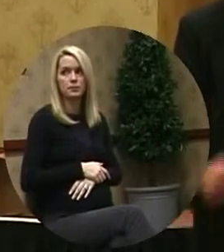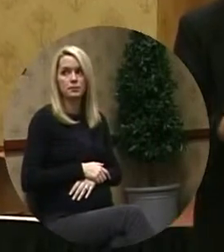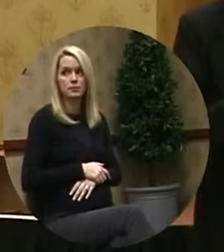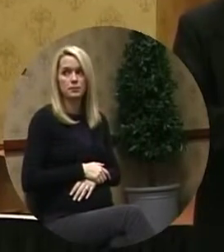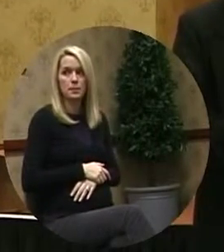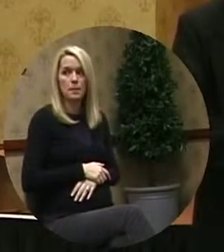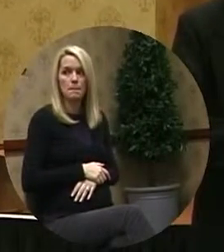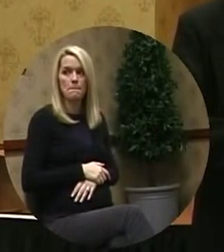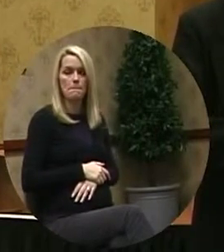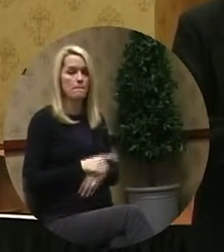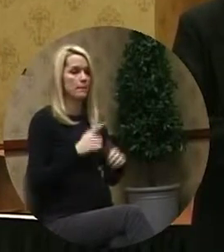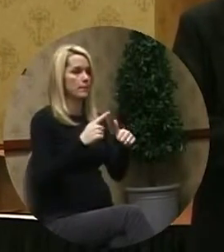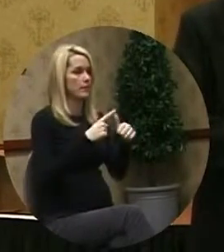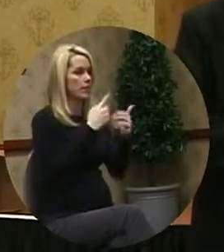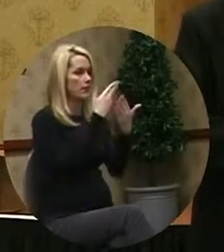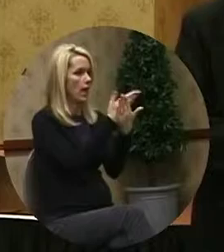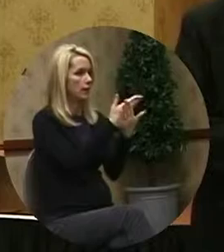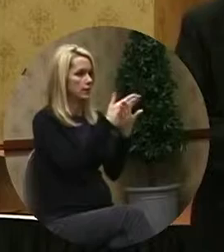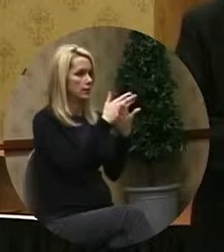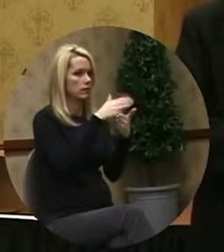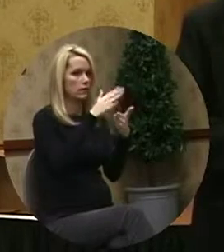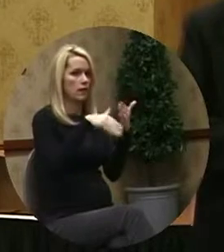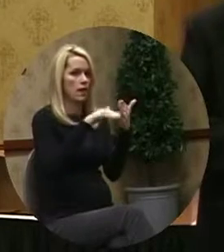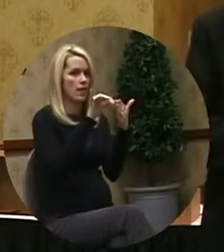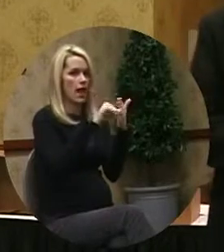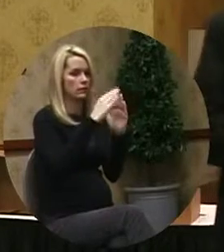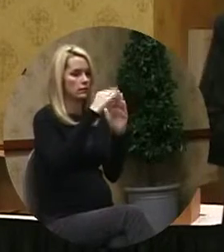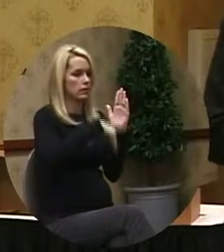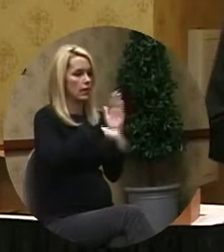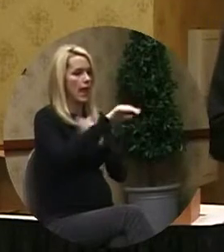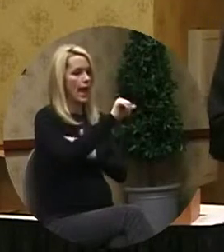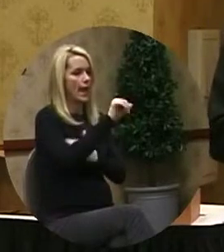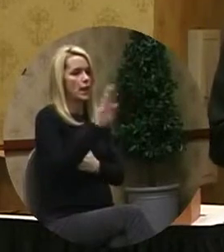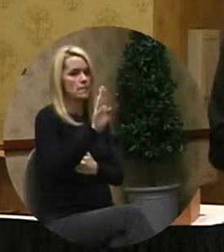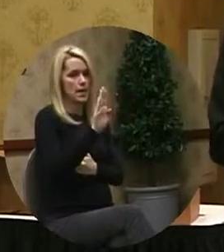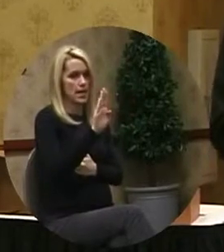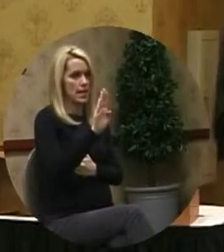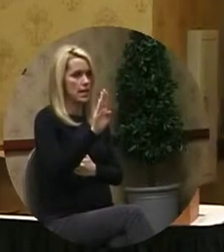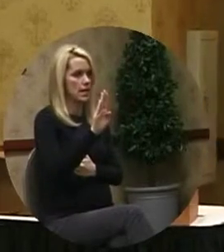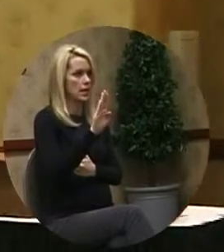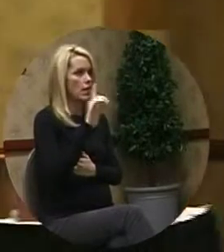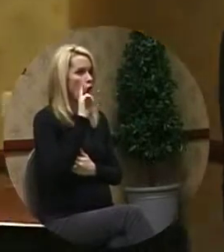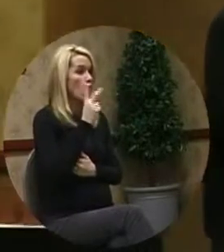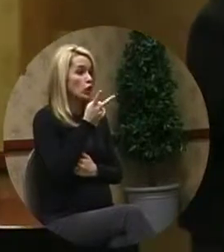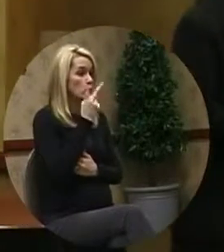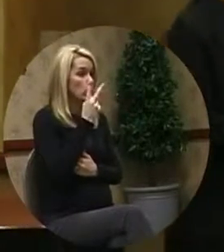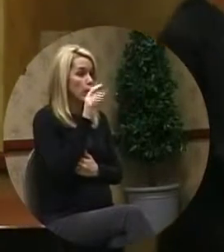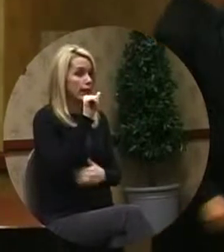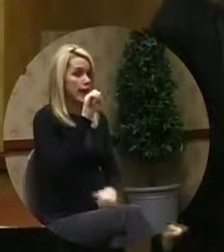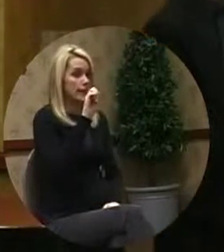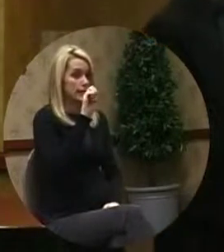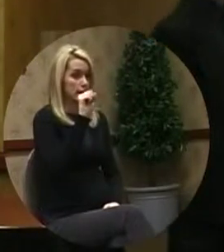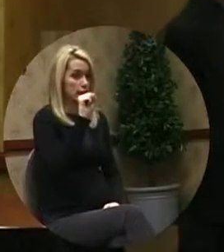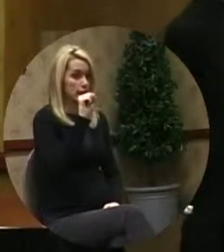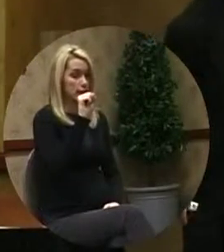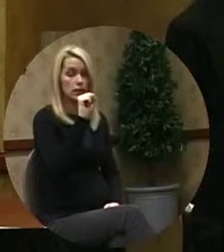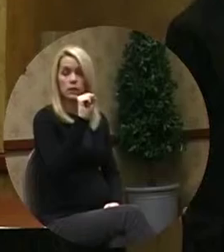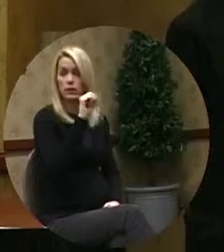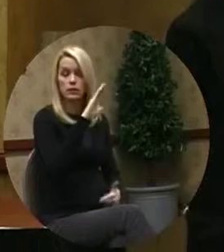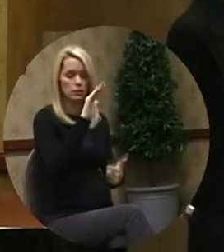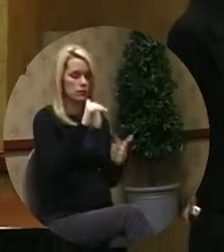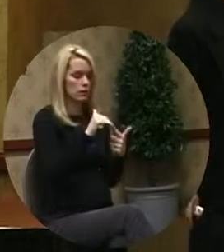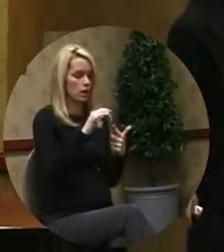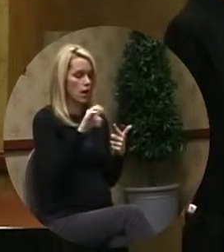Okay? So do the facts, complete the facts, parts A and B, for at least 2 of your cases. Any other data that